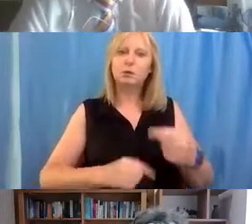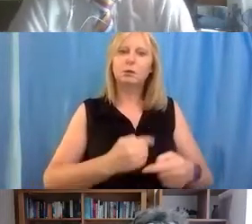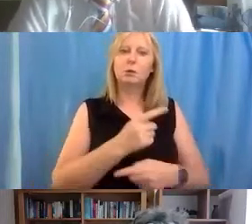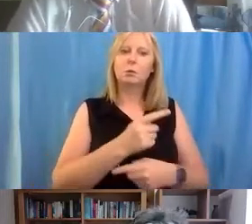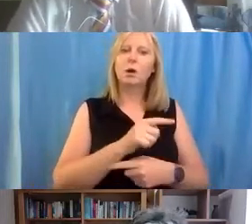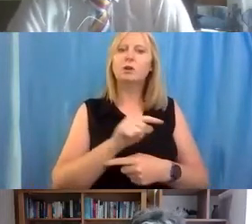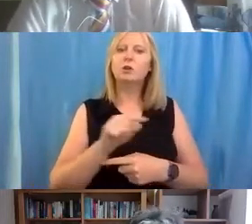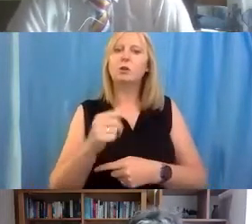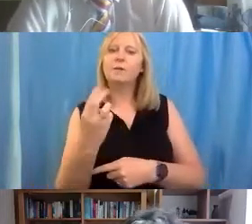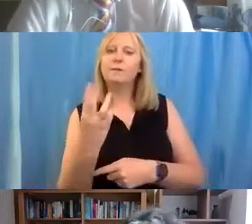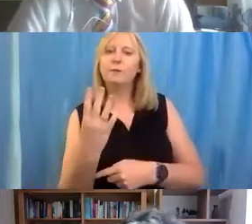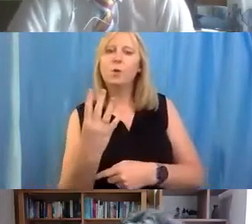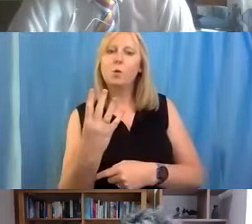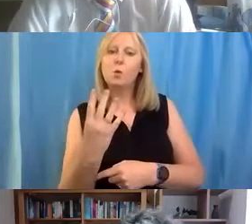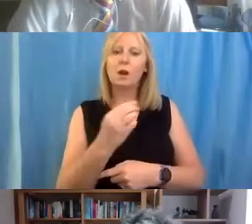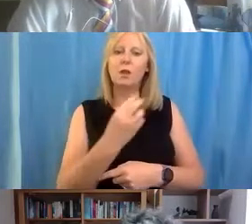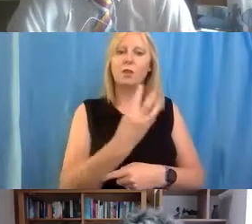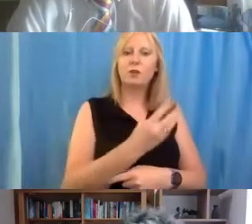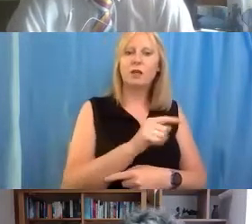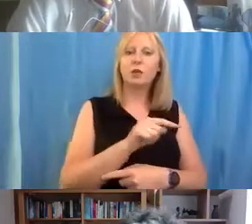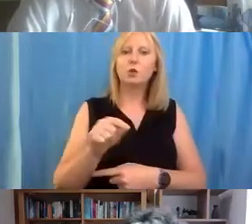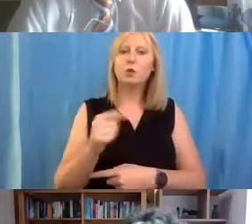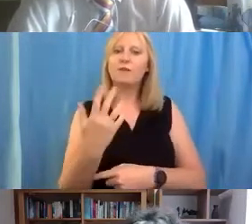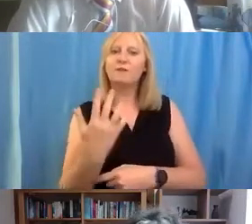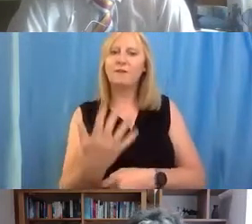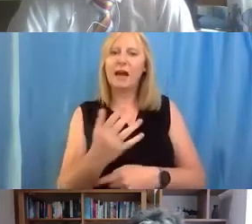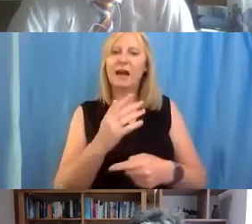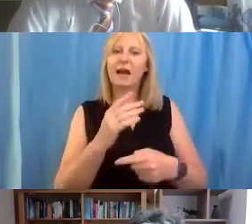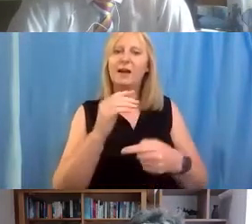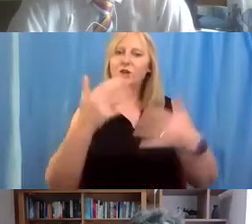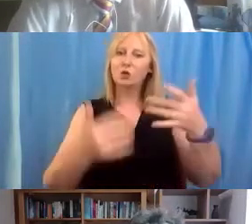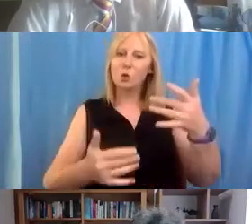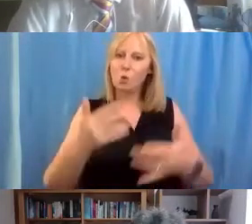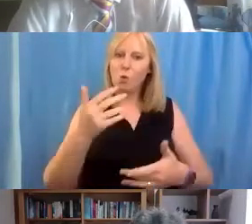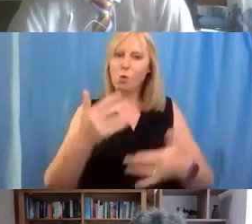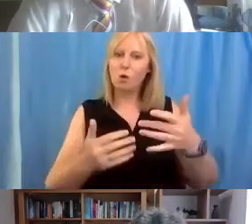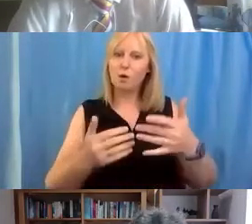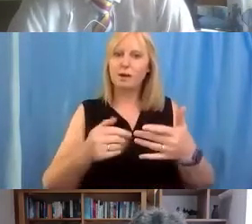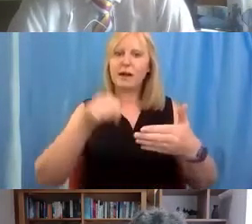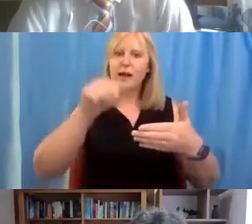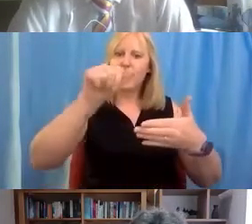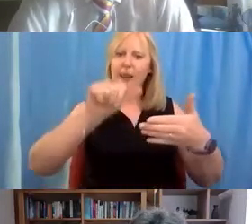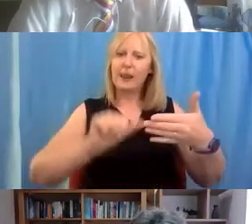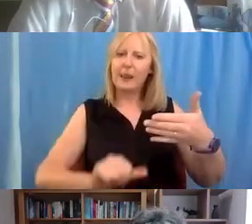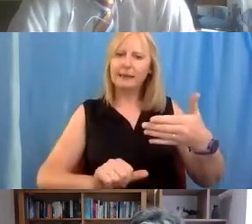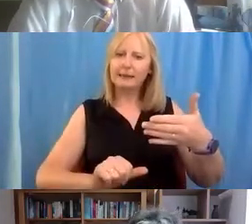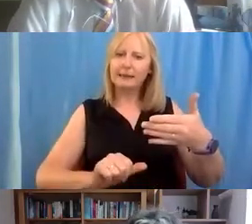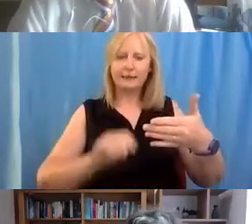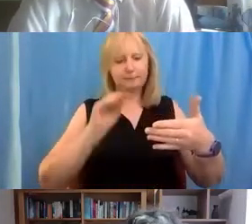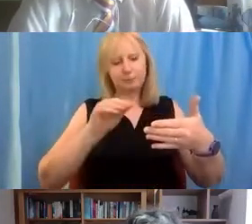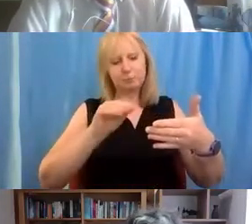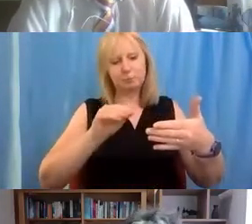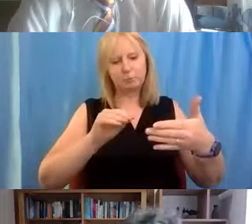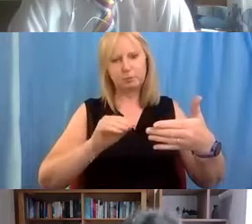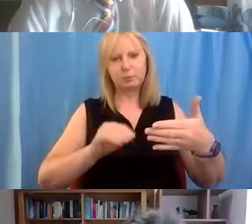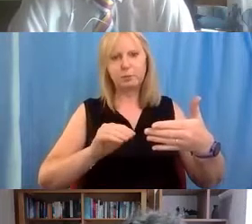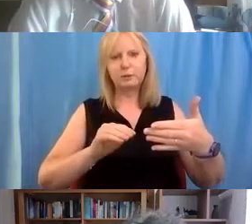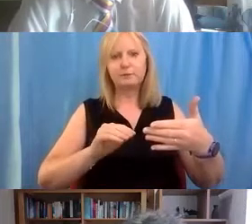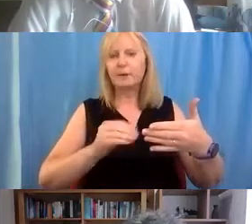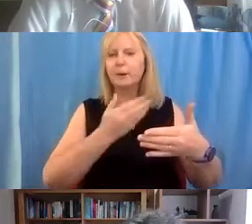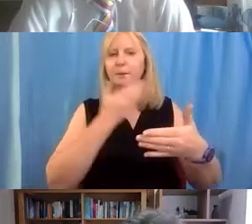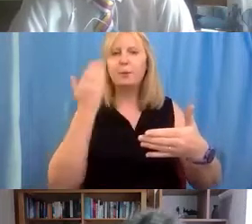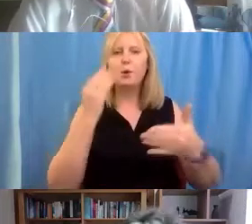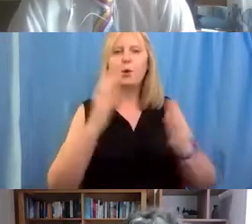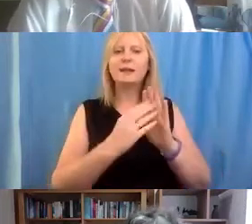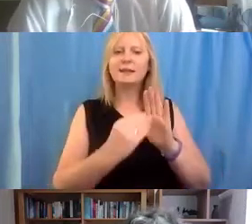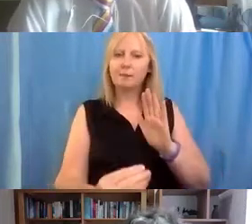exceptional, you've showed us a lot. So if you just do a list of things and you don't give specific